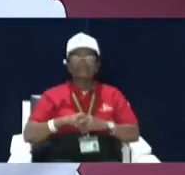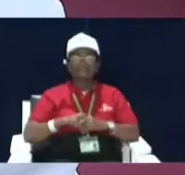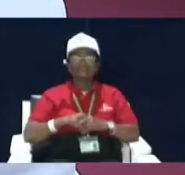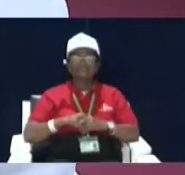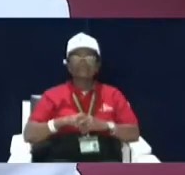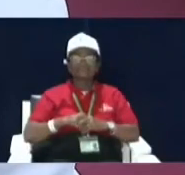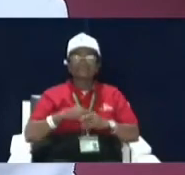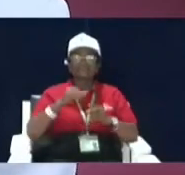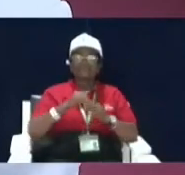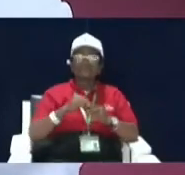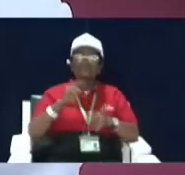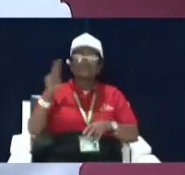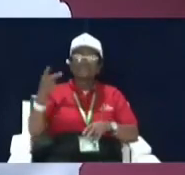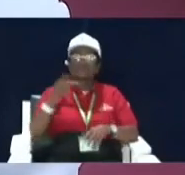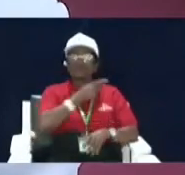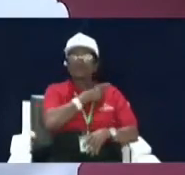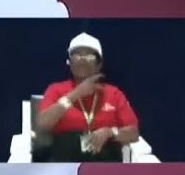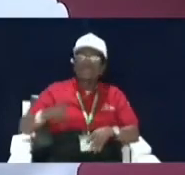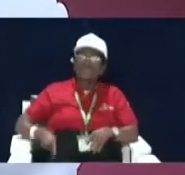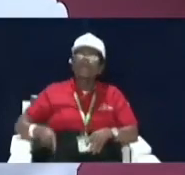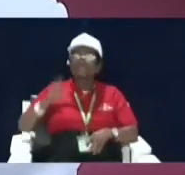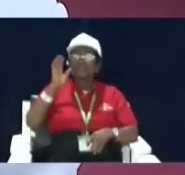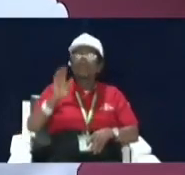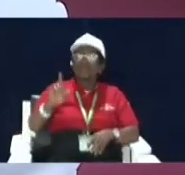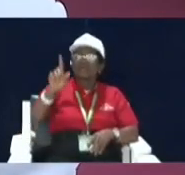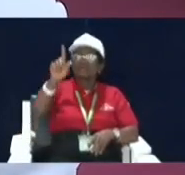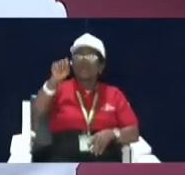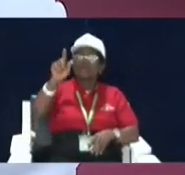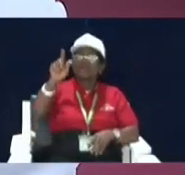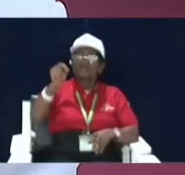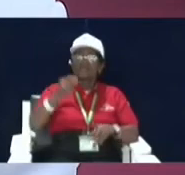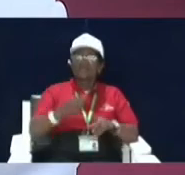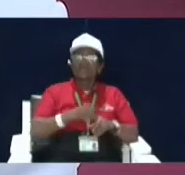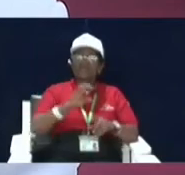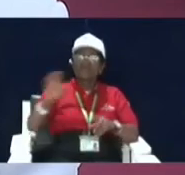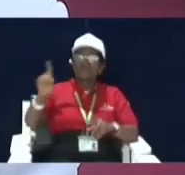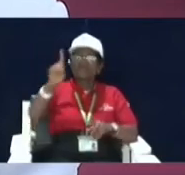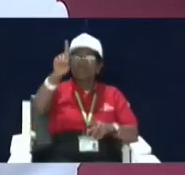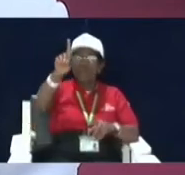In 2 Kings chapter 20, from verse 1 to 11.